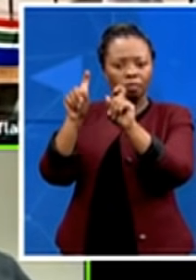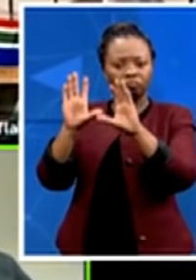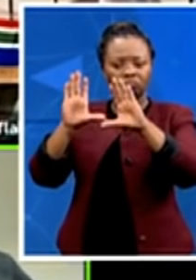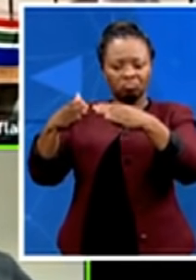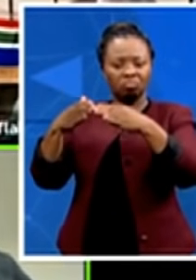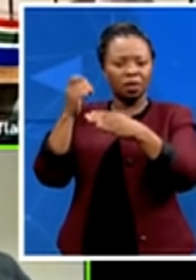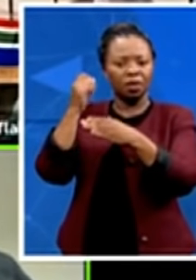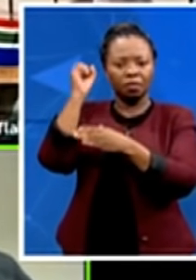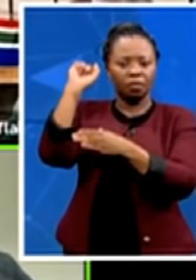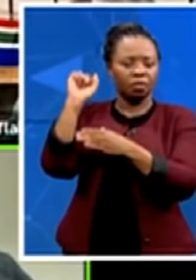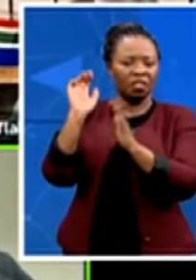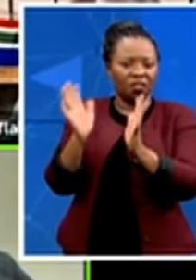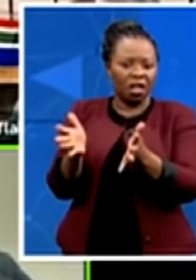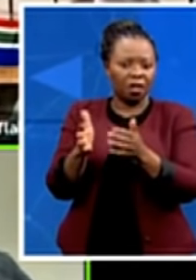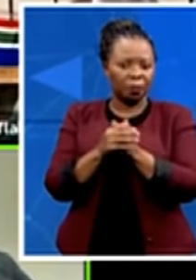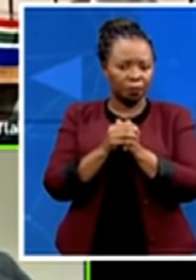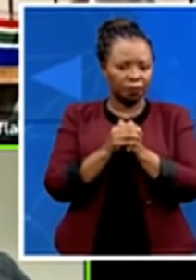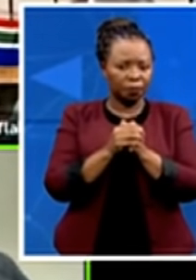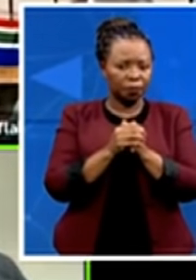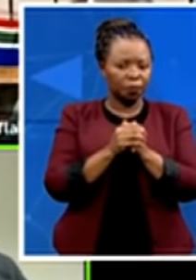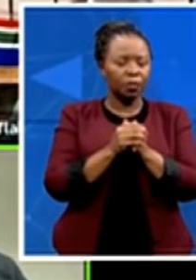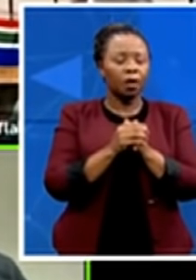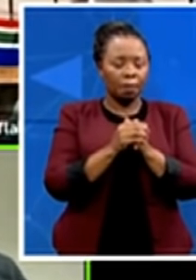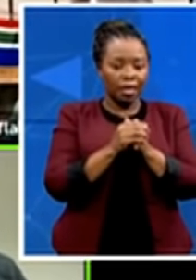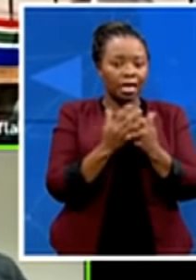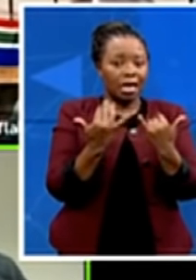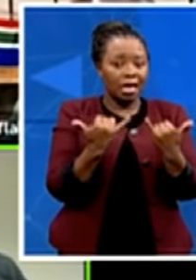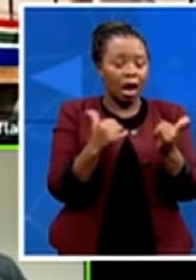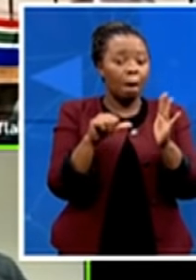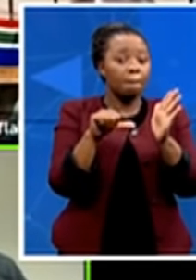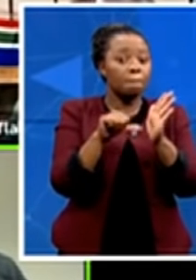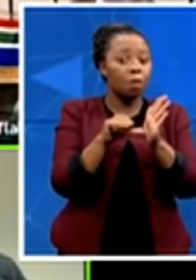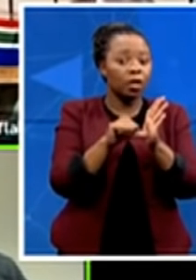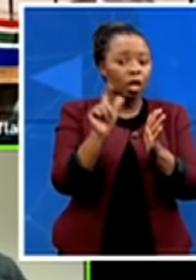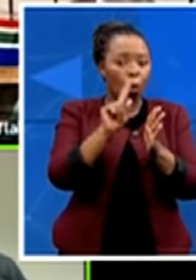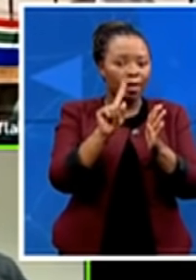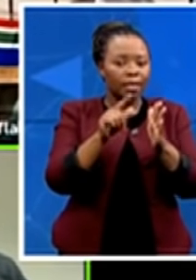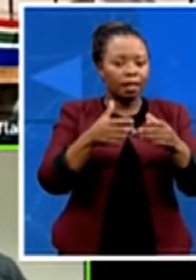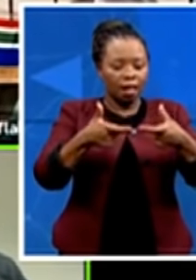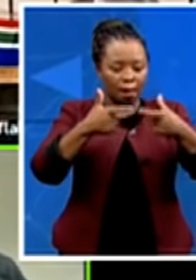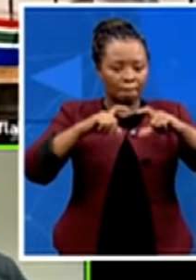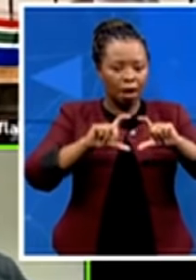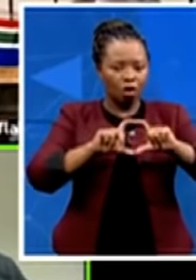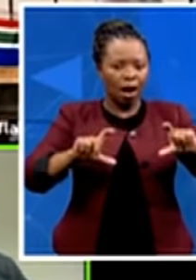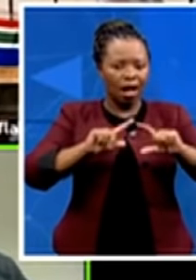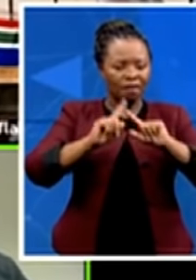But more importantly, at the very last paragraph of our affidavit says the